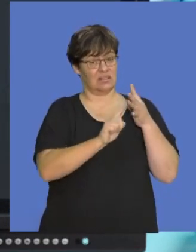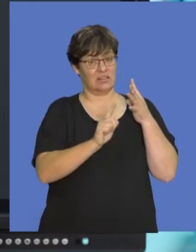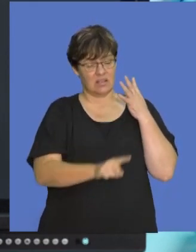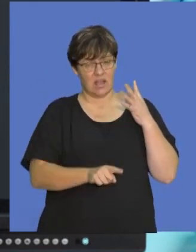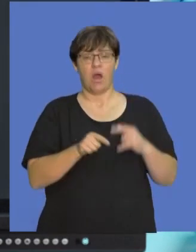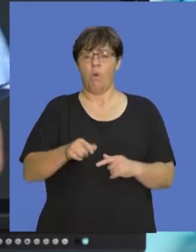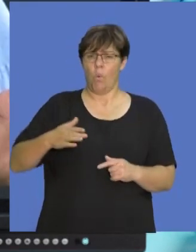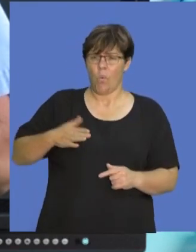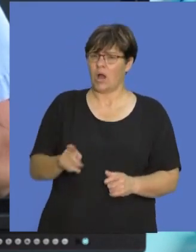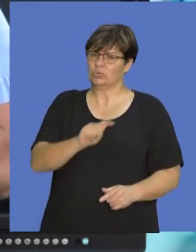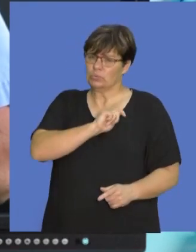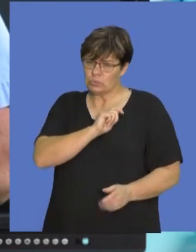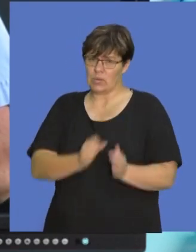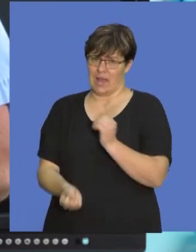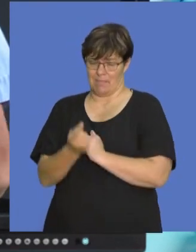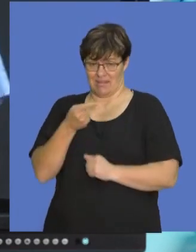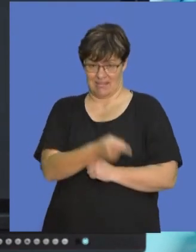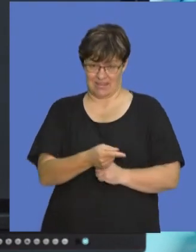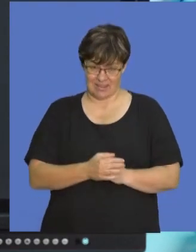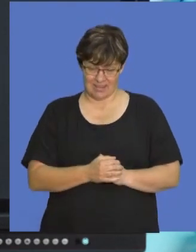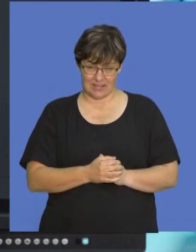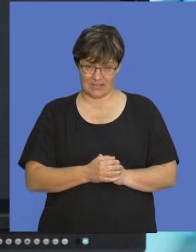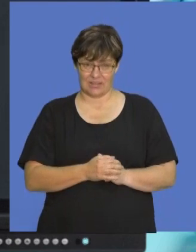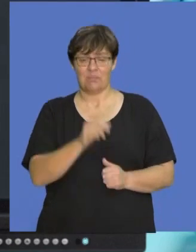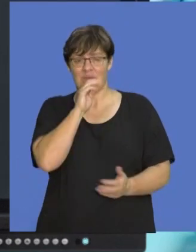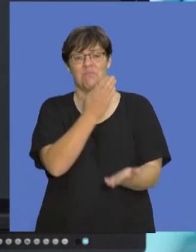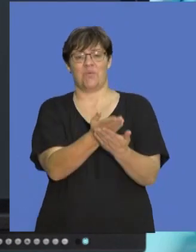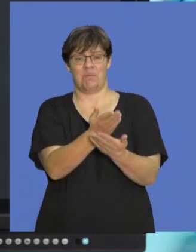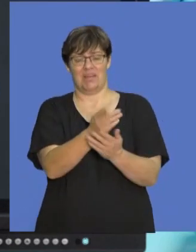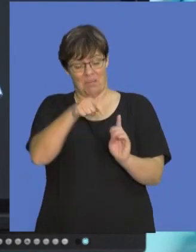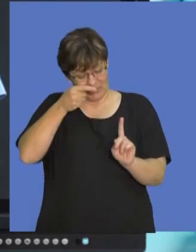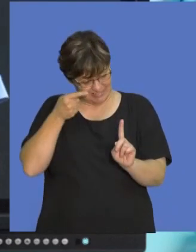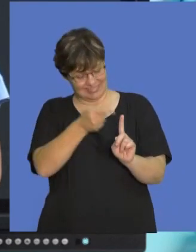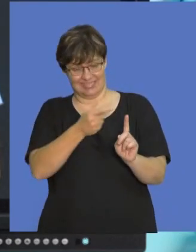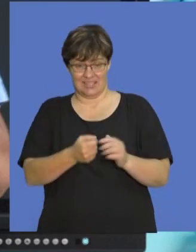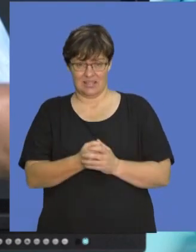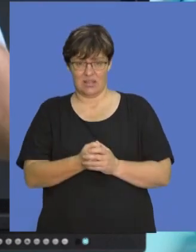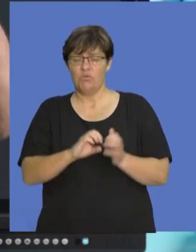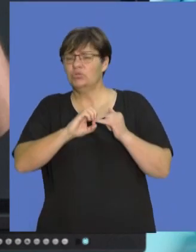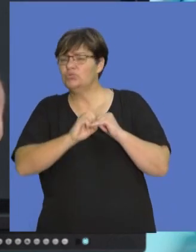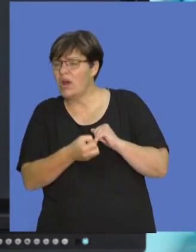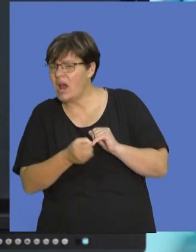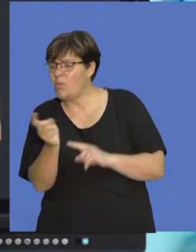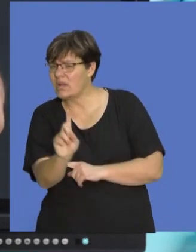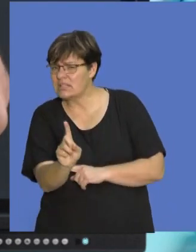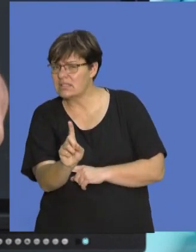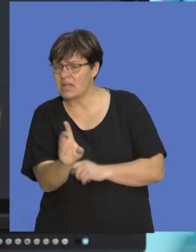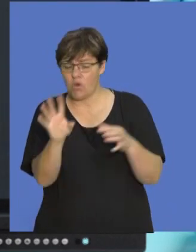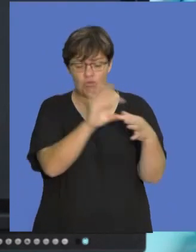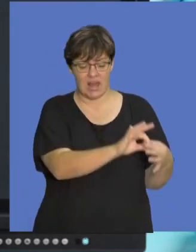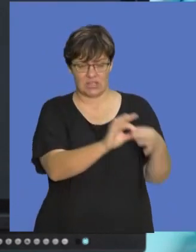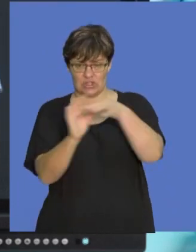and those that we really want to happen. And that's what probability is all about. Trying to establish